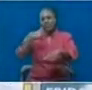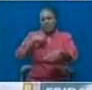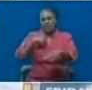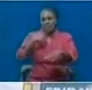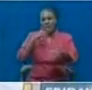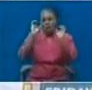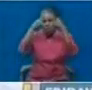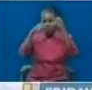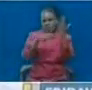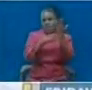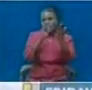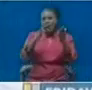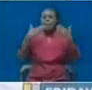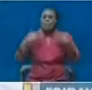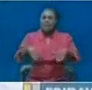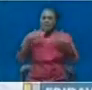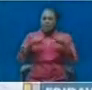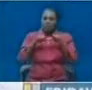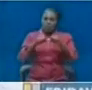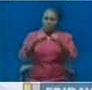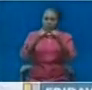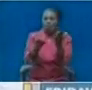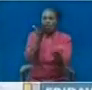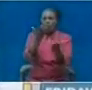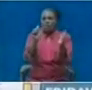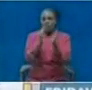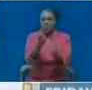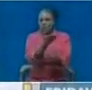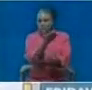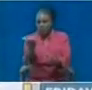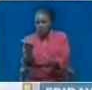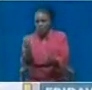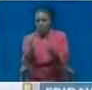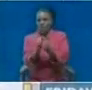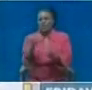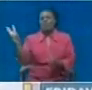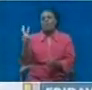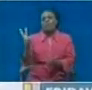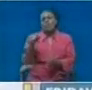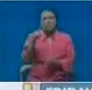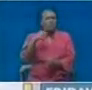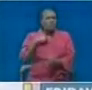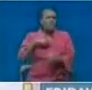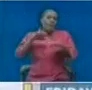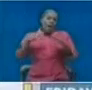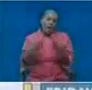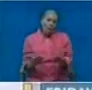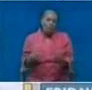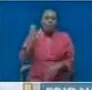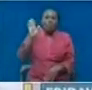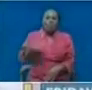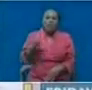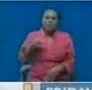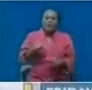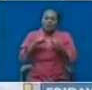talk about you guys, people are constantly comparing Maureen and Wamboi. Brian, I don't know how you feel about this, but the women are also